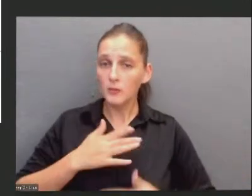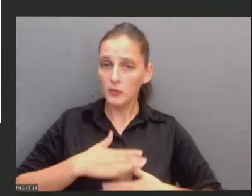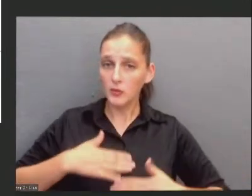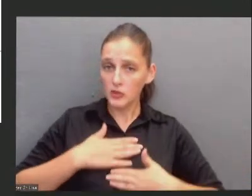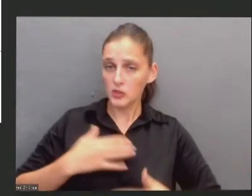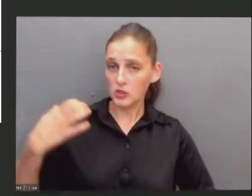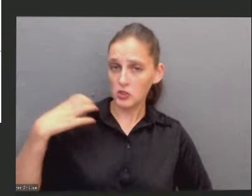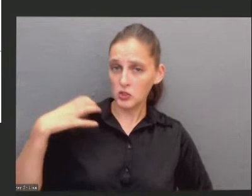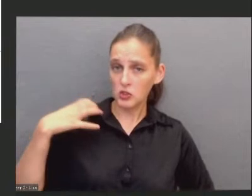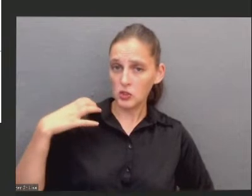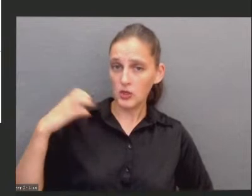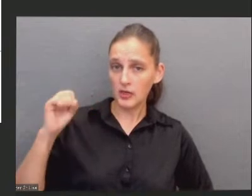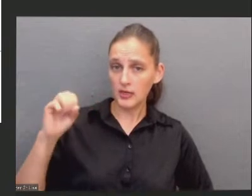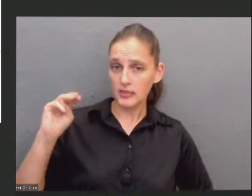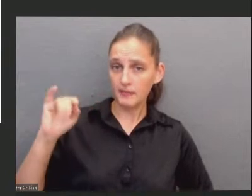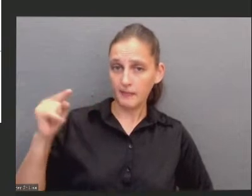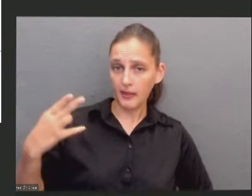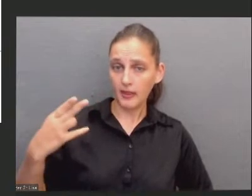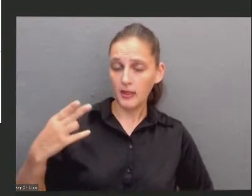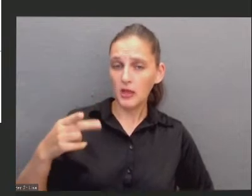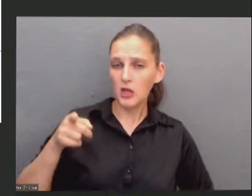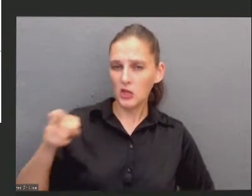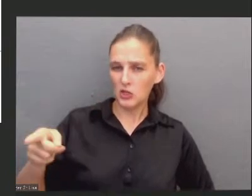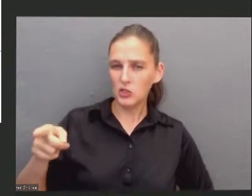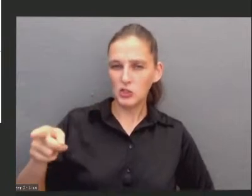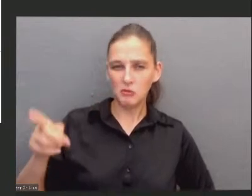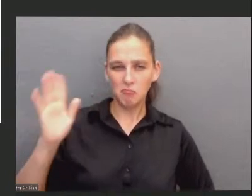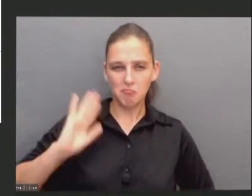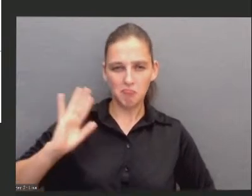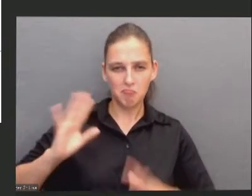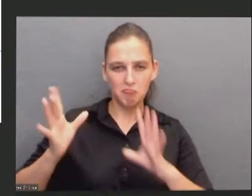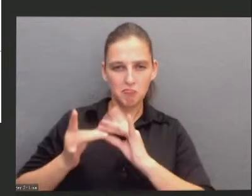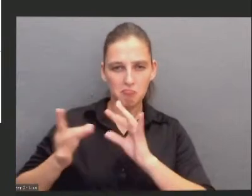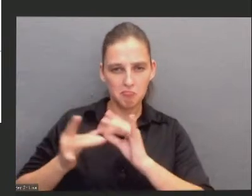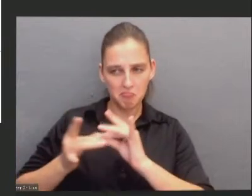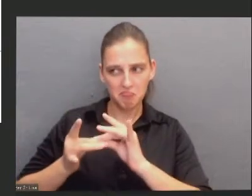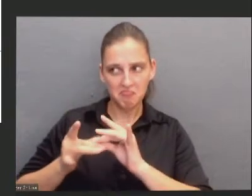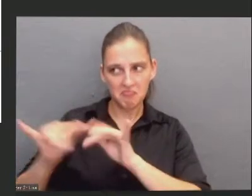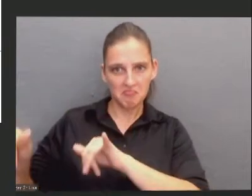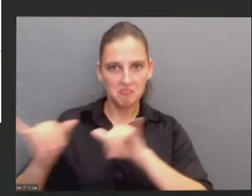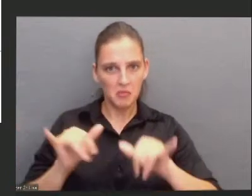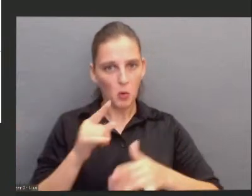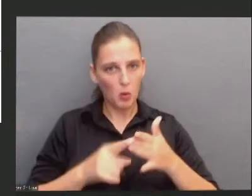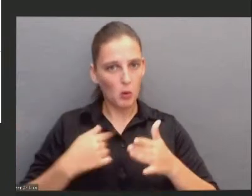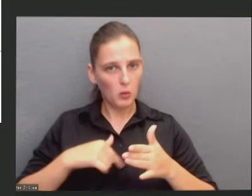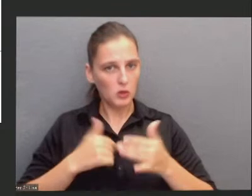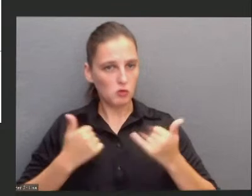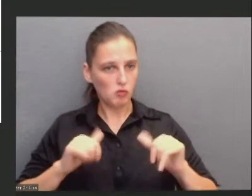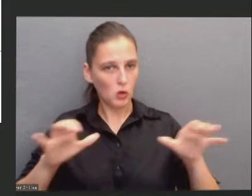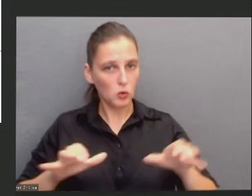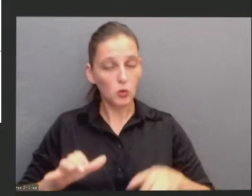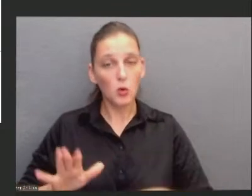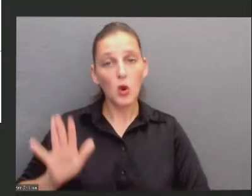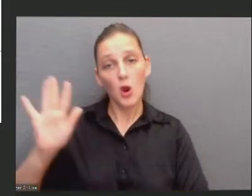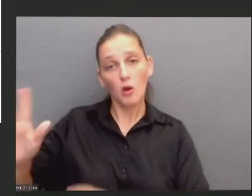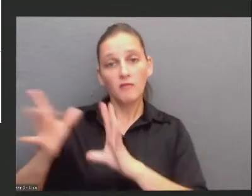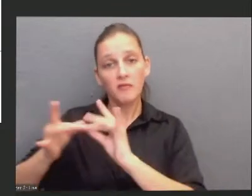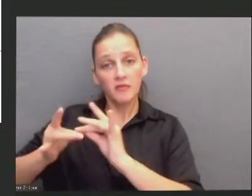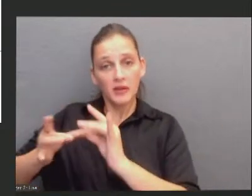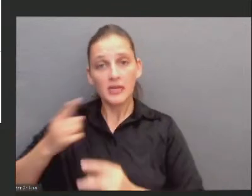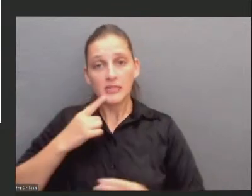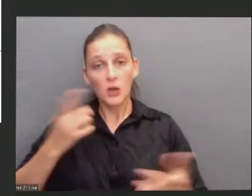described, I think this is one good way to describe what we're trying to do. She said that we want to disrupt